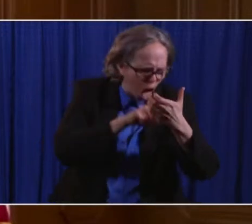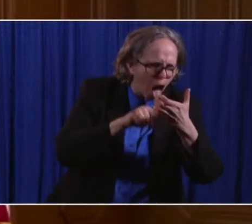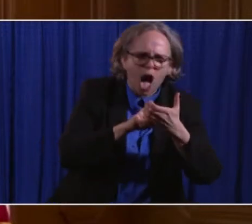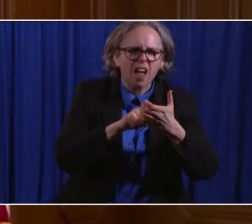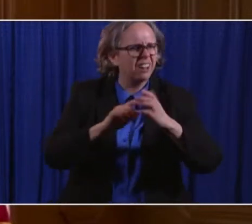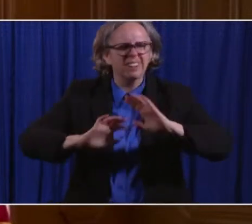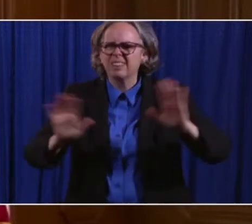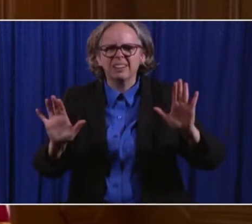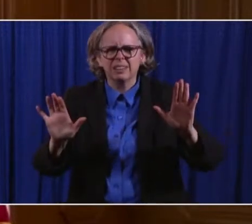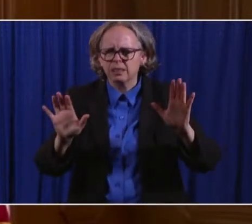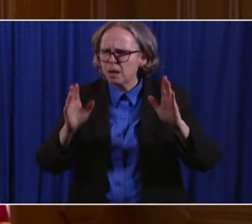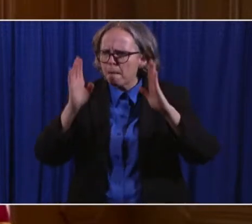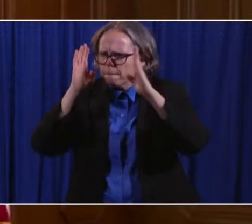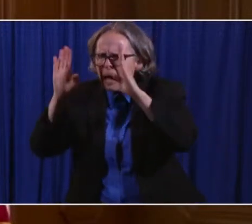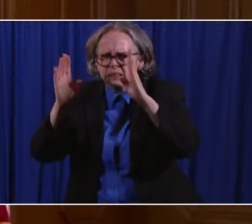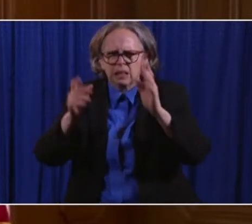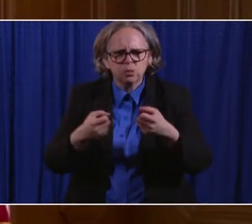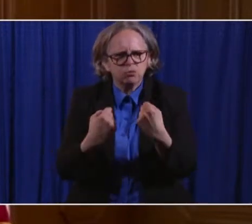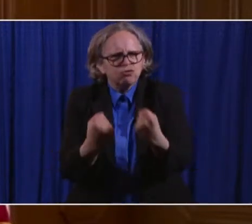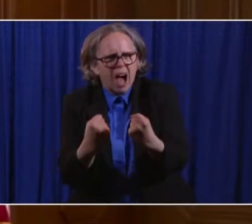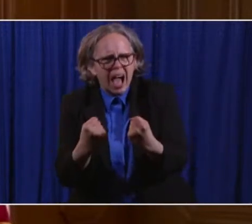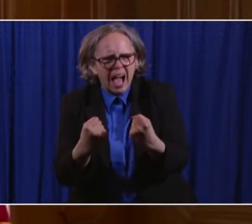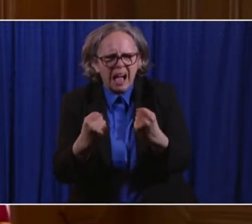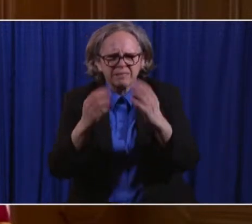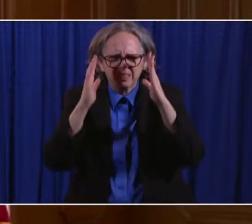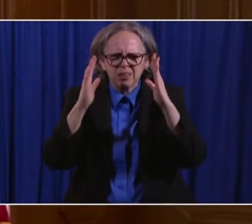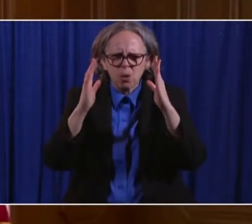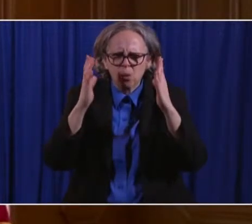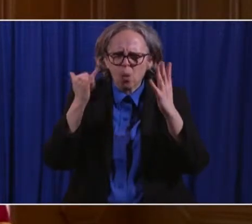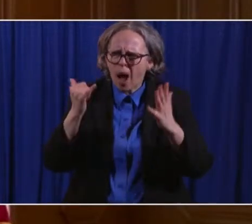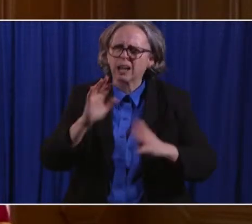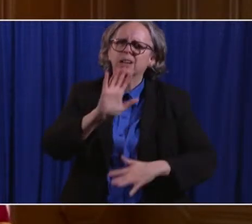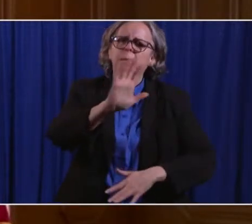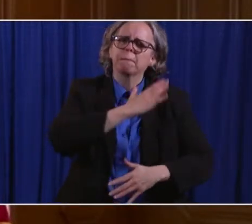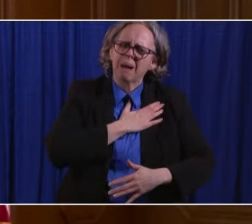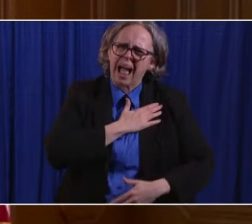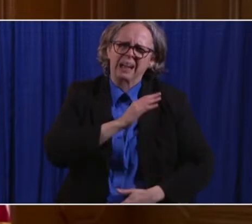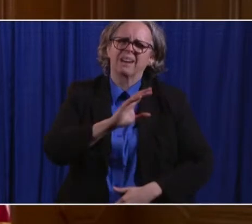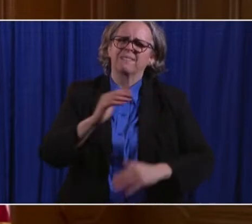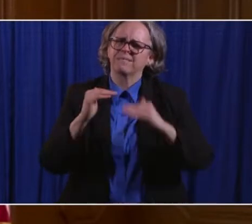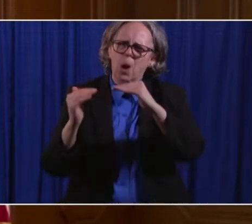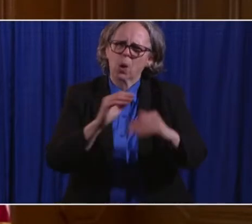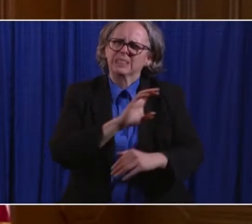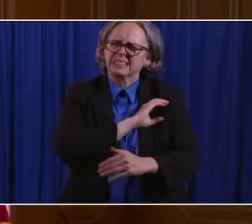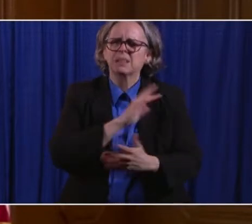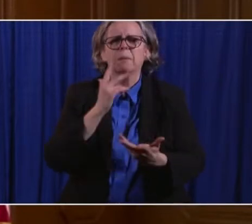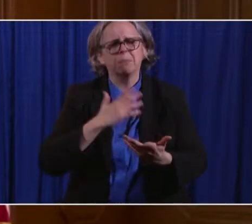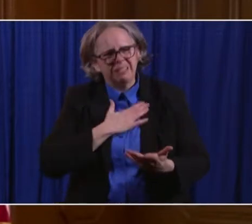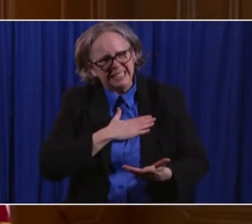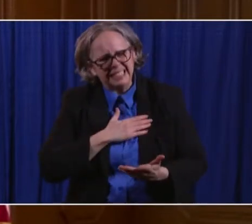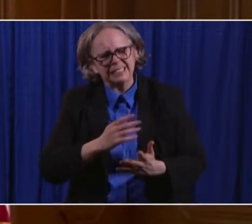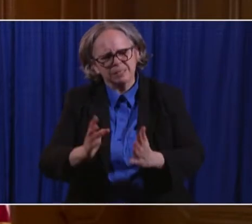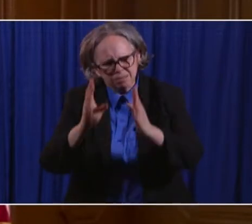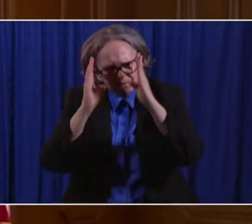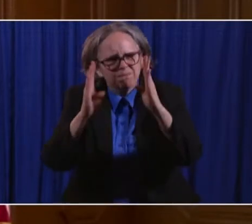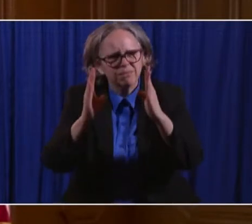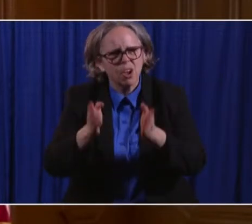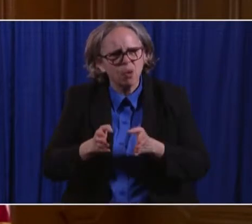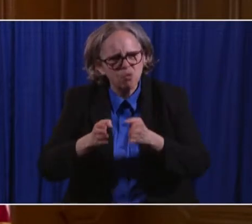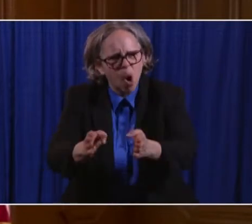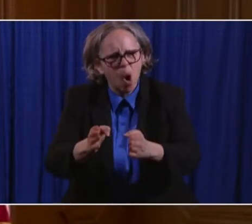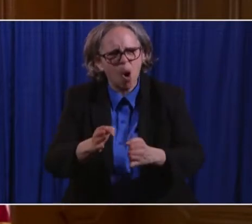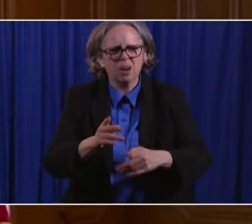roads, reconstructing, improving them, and they have a very dangerous